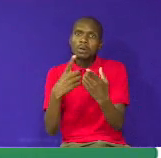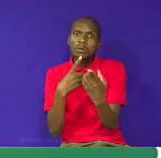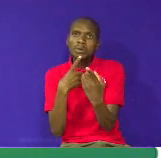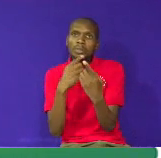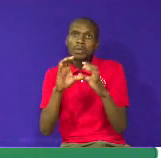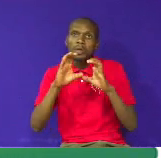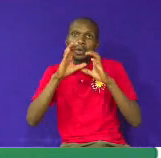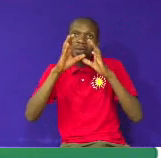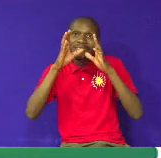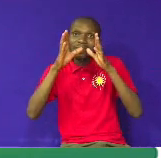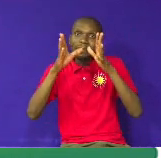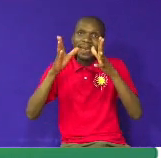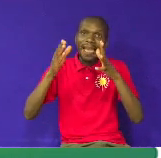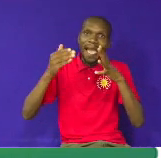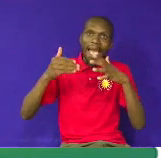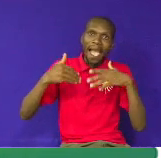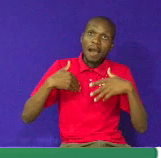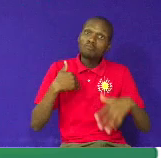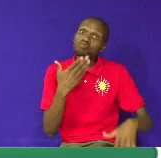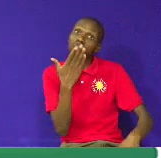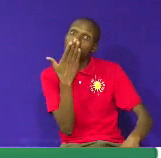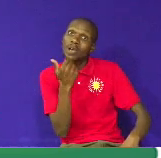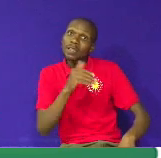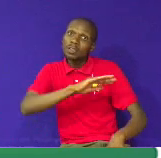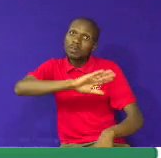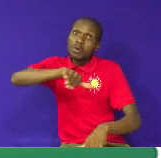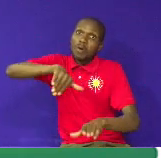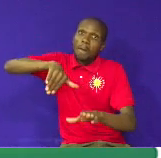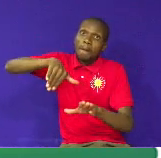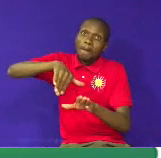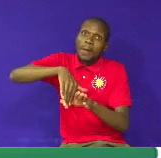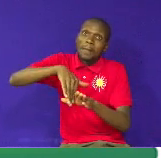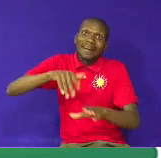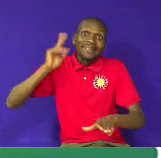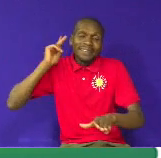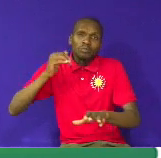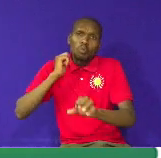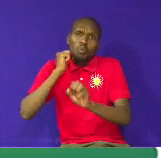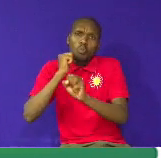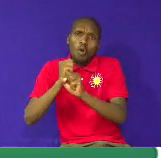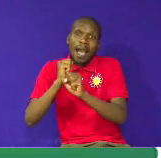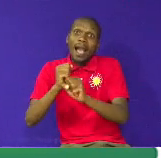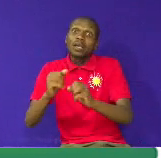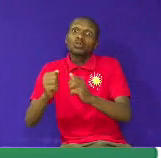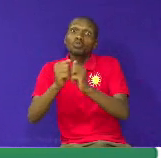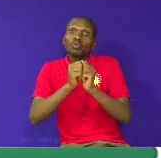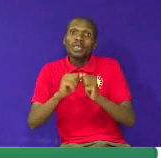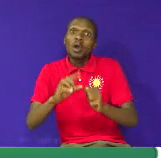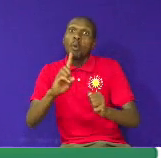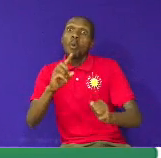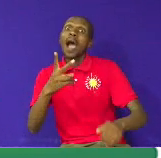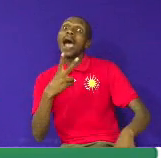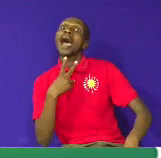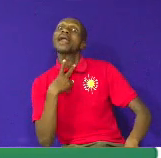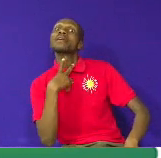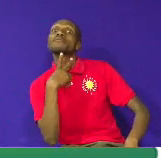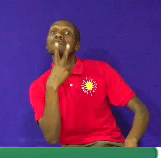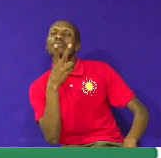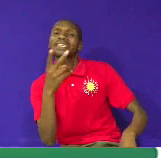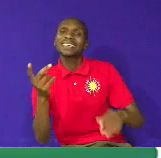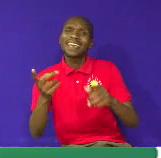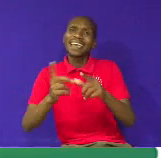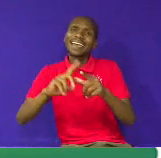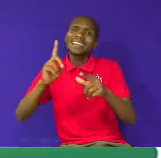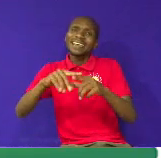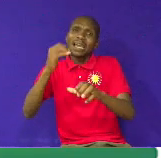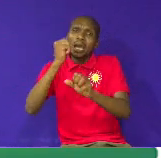Kisii David Kombo ni gobona ganidi ya bara ikuru asorongo rwa Gusii kone kibunango cha baramo eli konyara kotuara na wikrania ama ngana rengeta